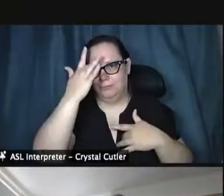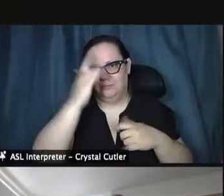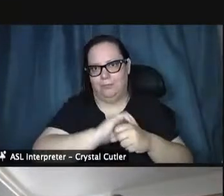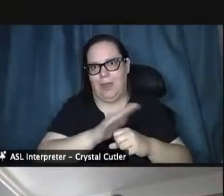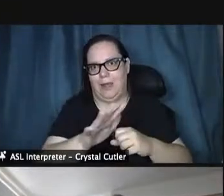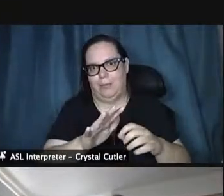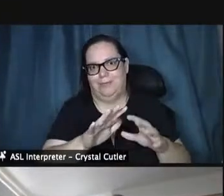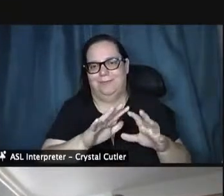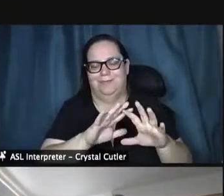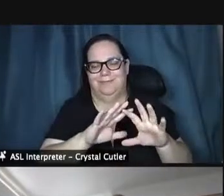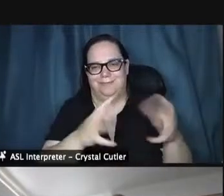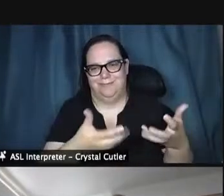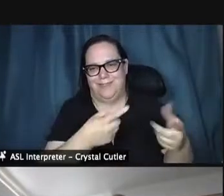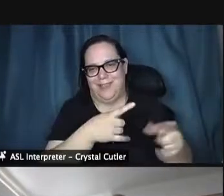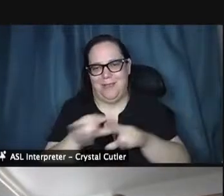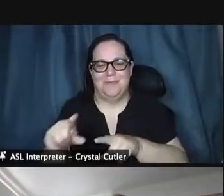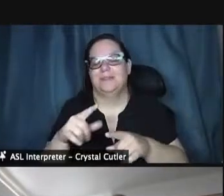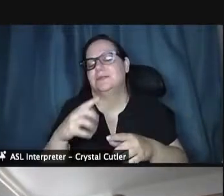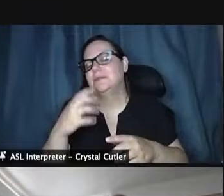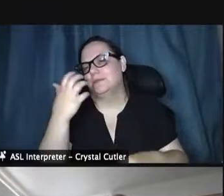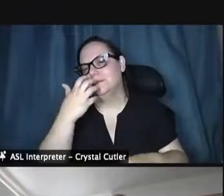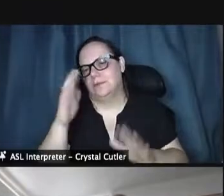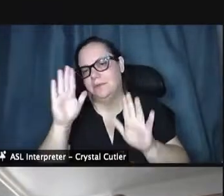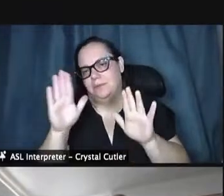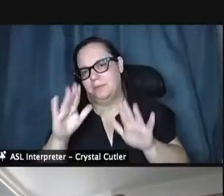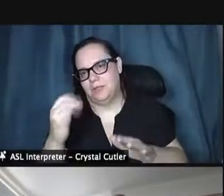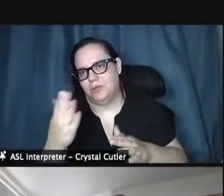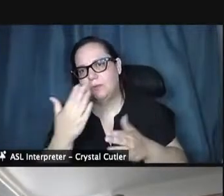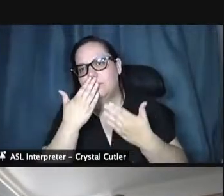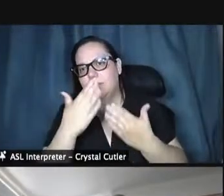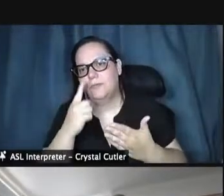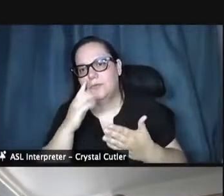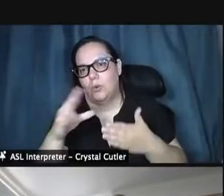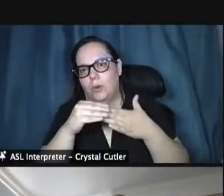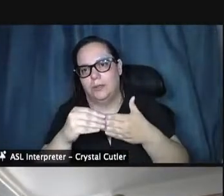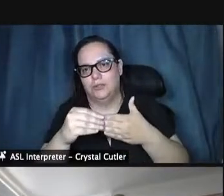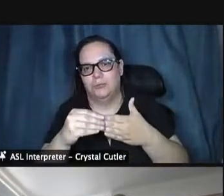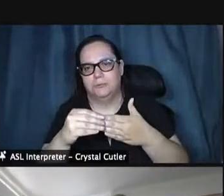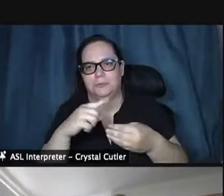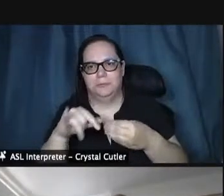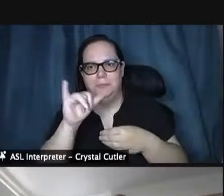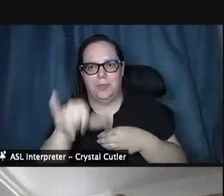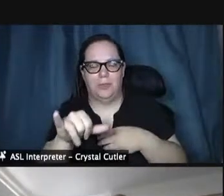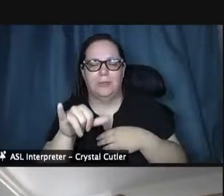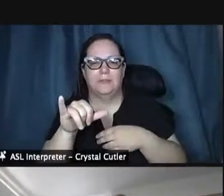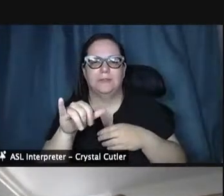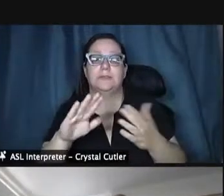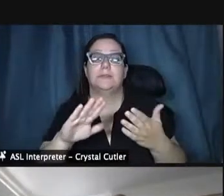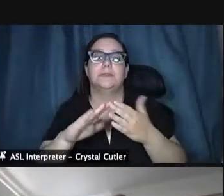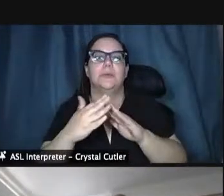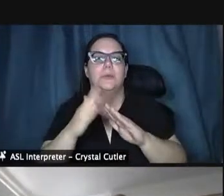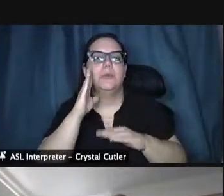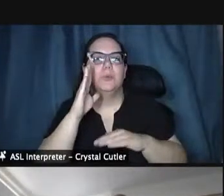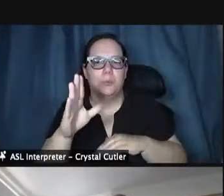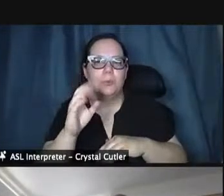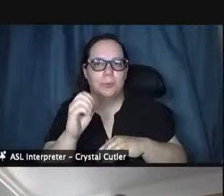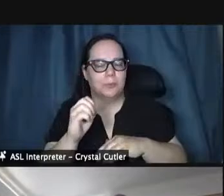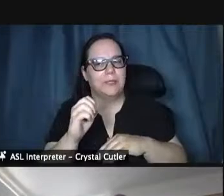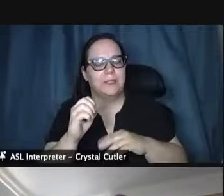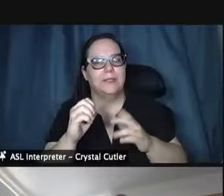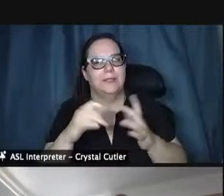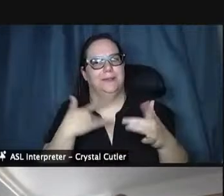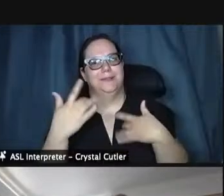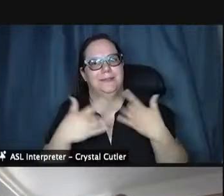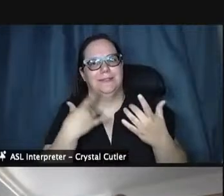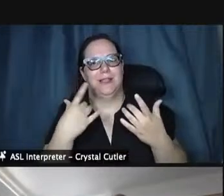an amazing job, and thanks for your leadership on this. The community is going to be very